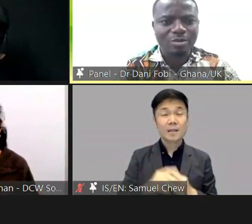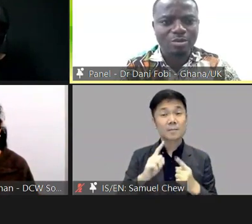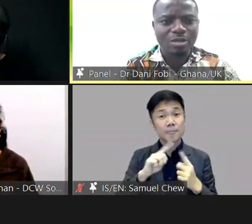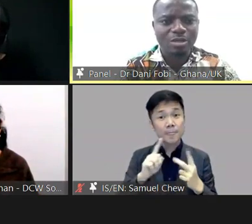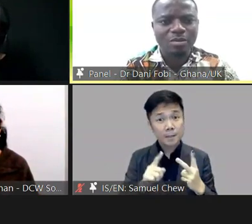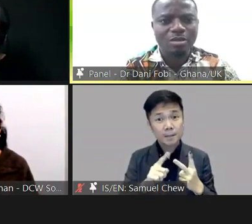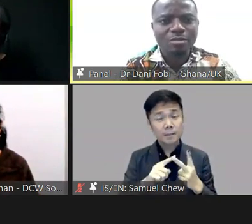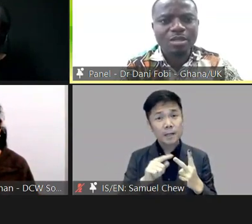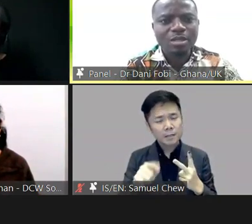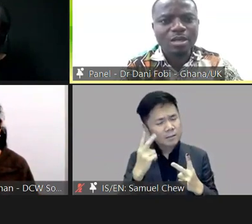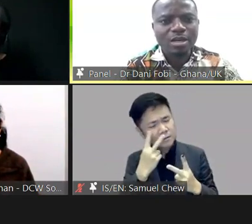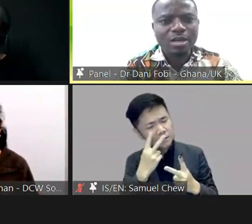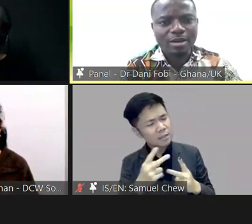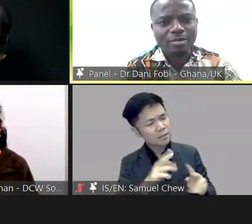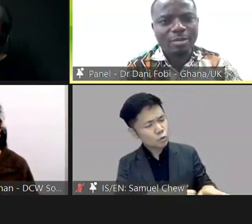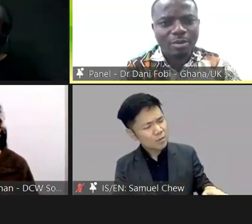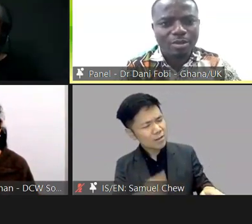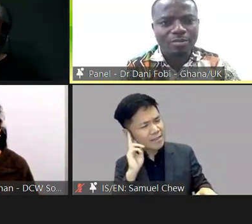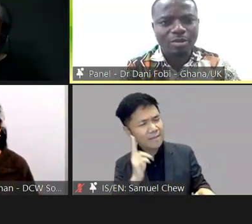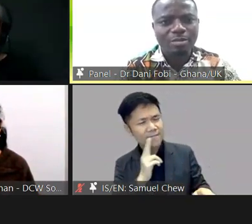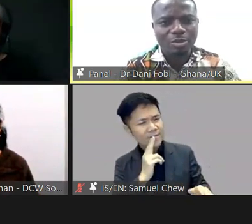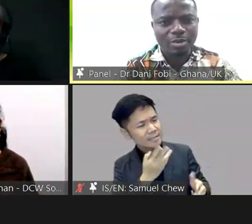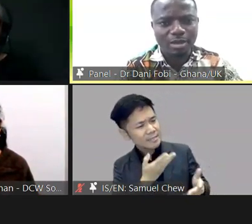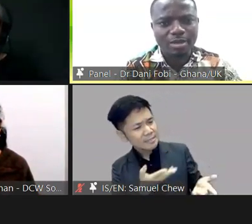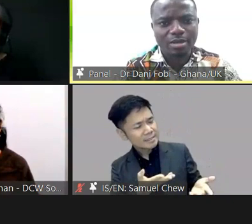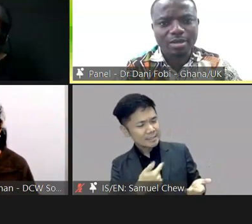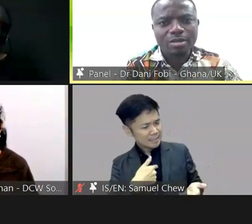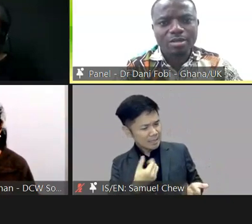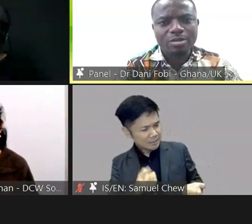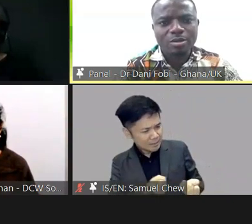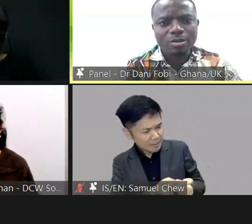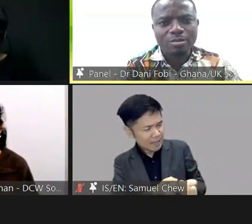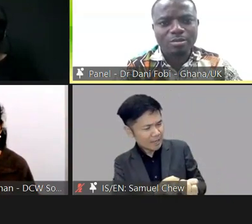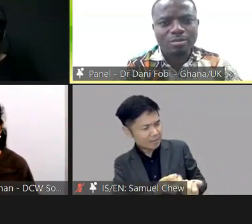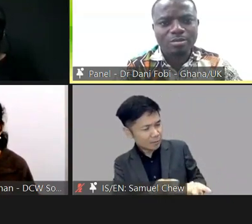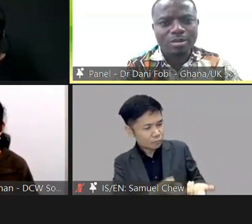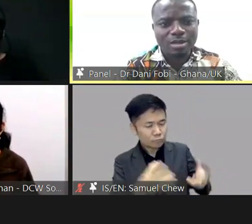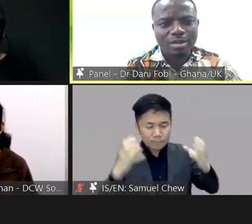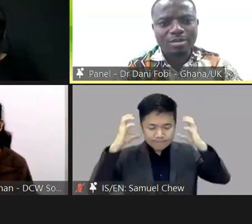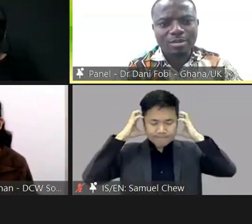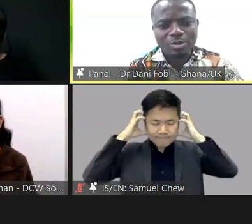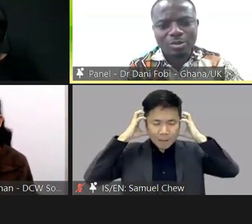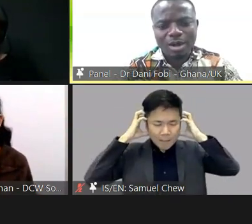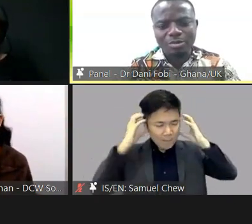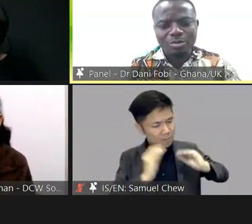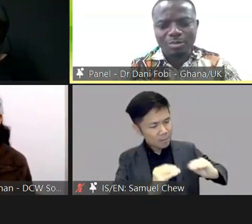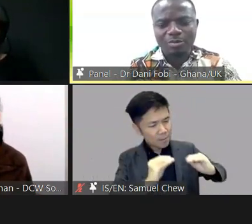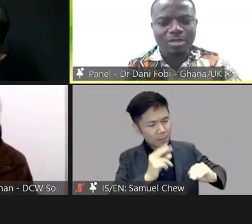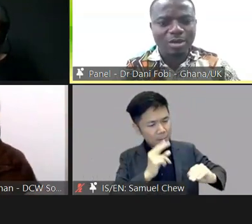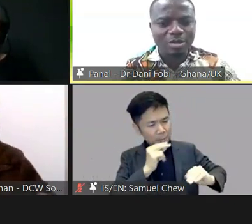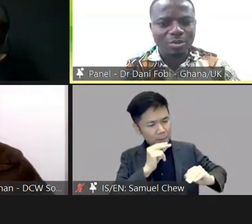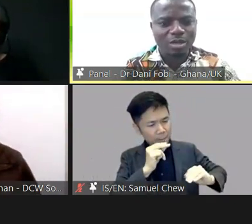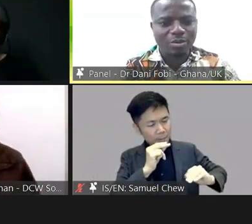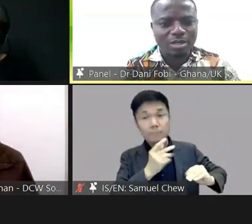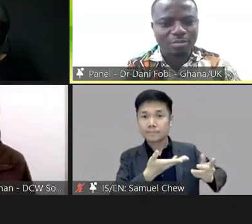kids could be given the kind of support for them to speak. So it is also up to the